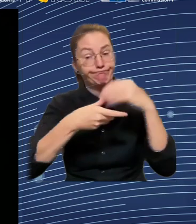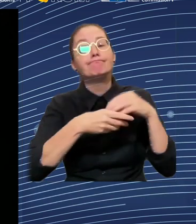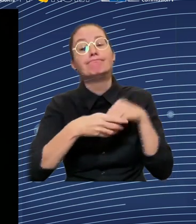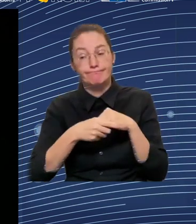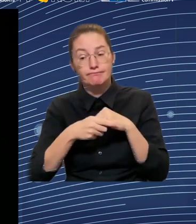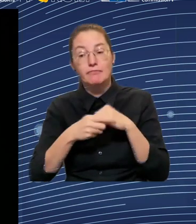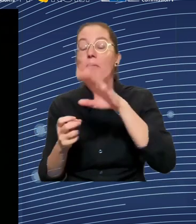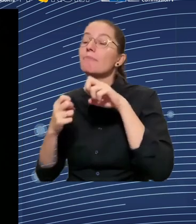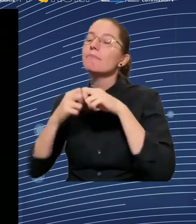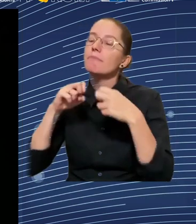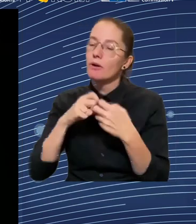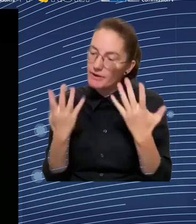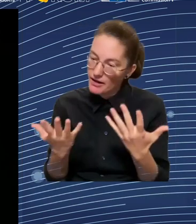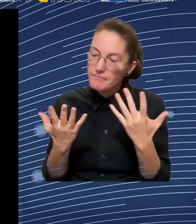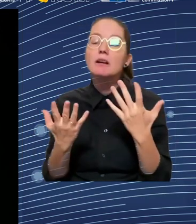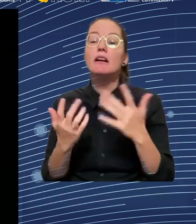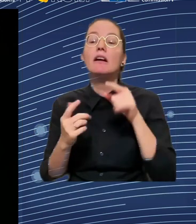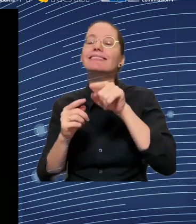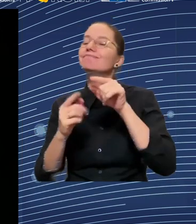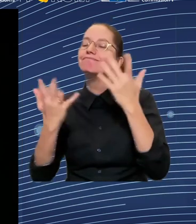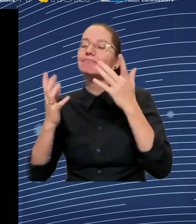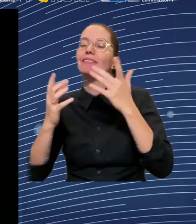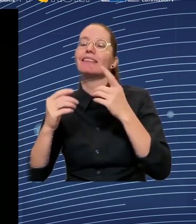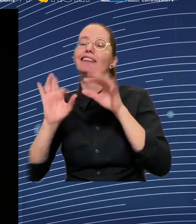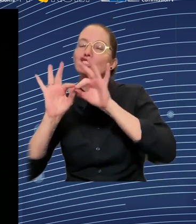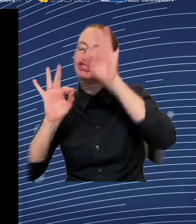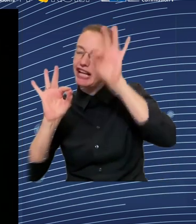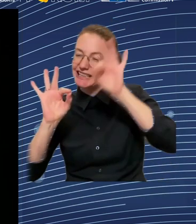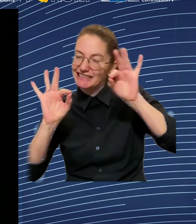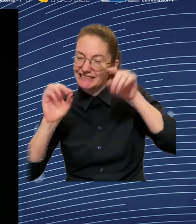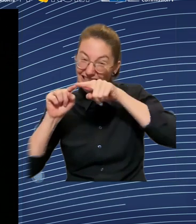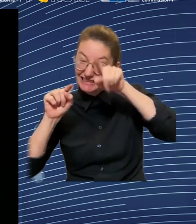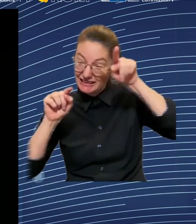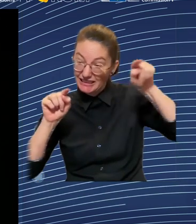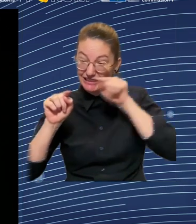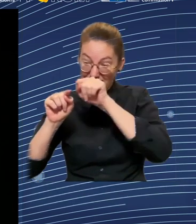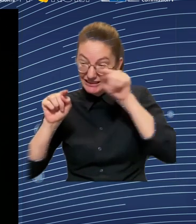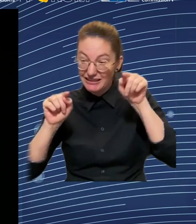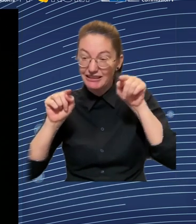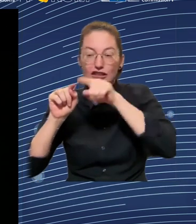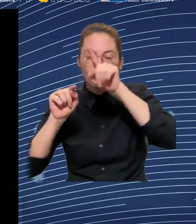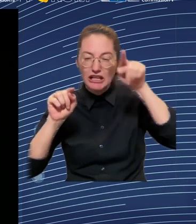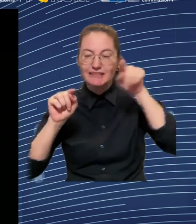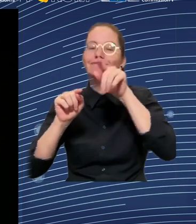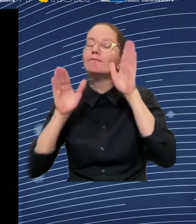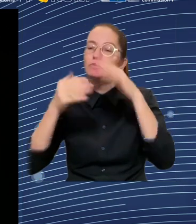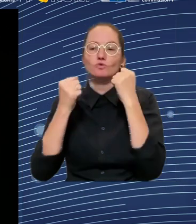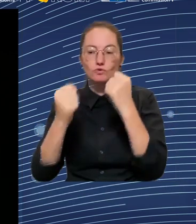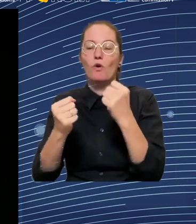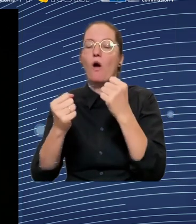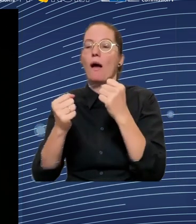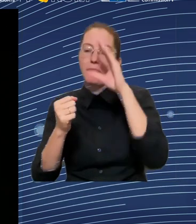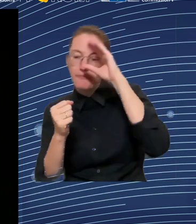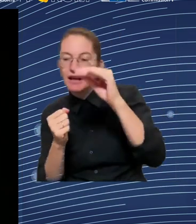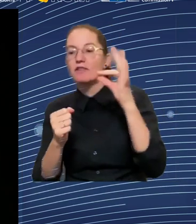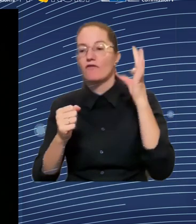mostly speak about women, men, because essentially just statistics about our categories are not available. But of course, when